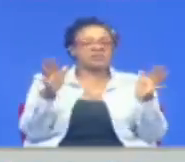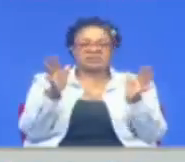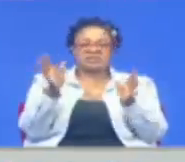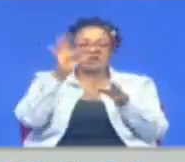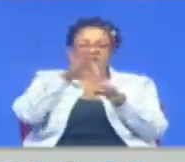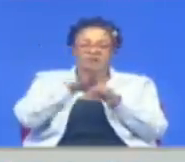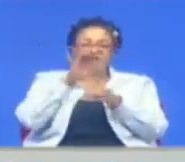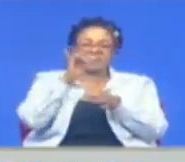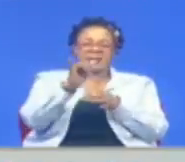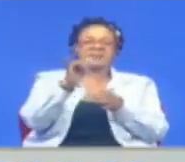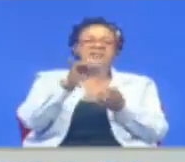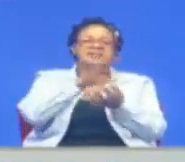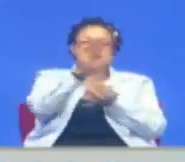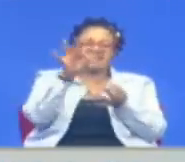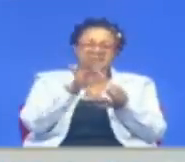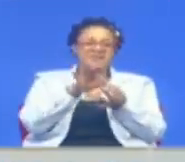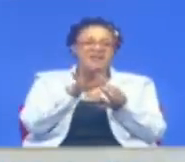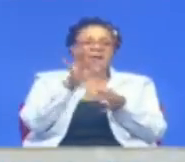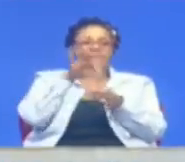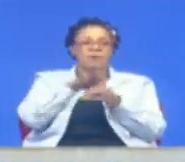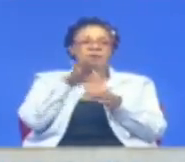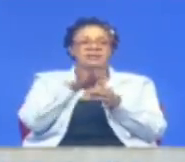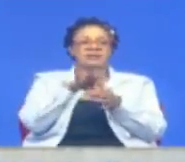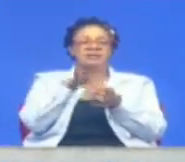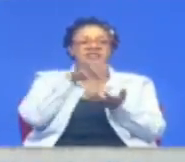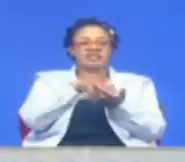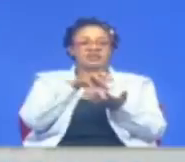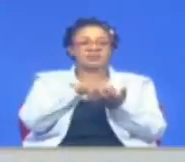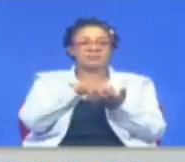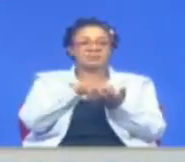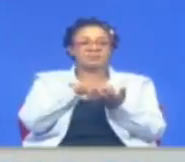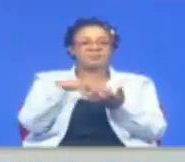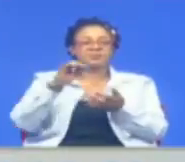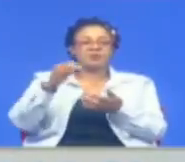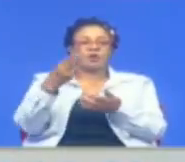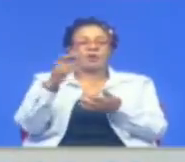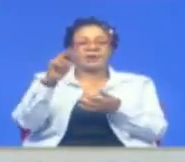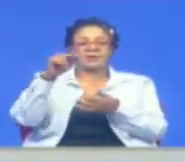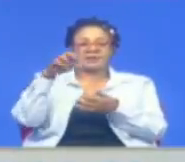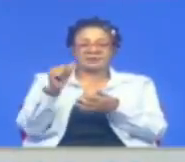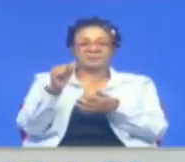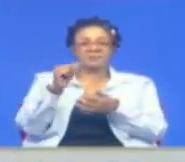specific polling station. Sudhir Biaruhanga, NTV at Police Headquarters in Naguru.